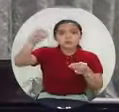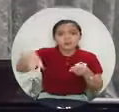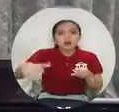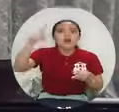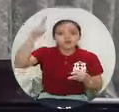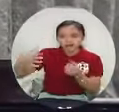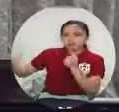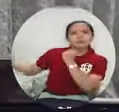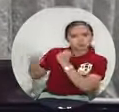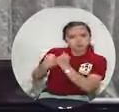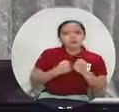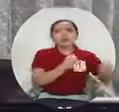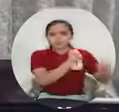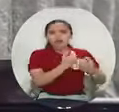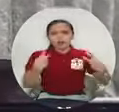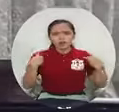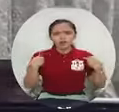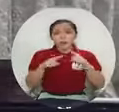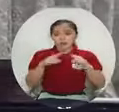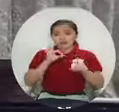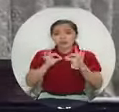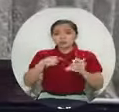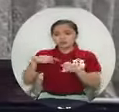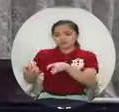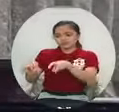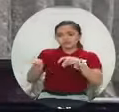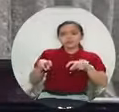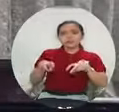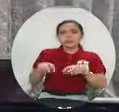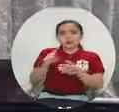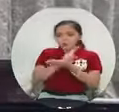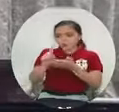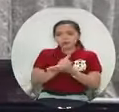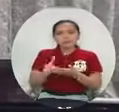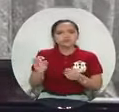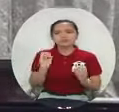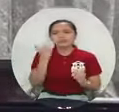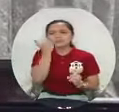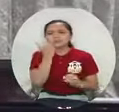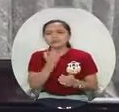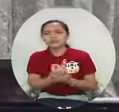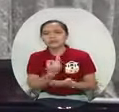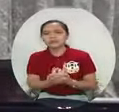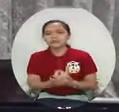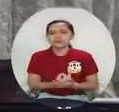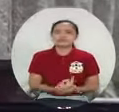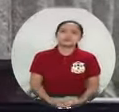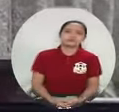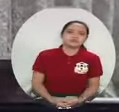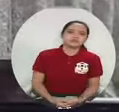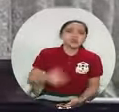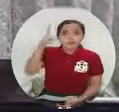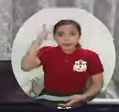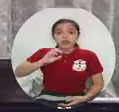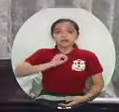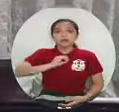to mission, God gives me the amount. Why? He is the one who owns